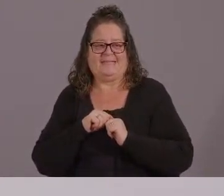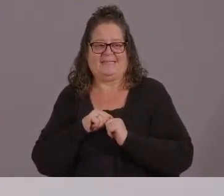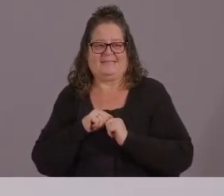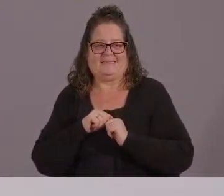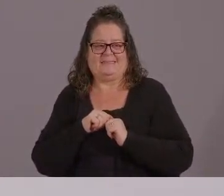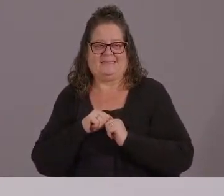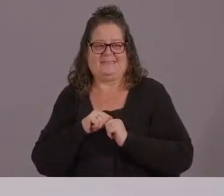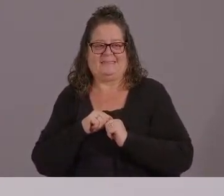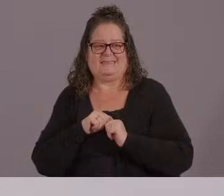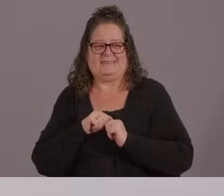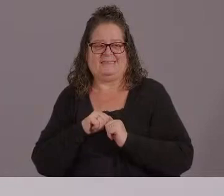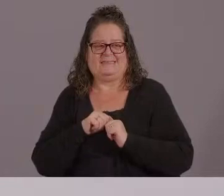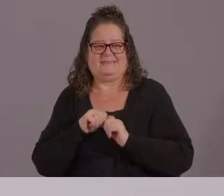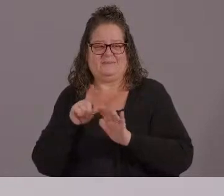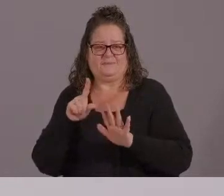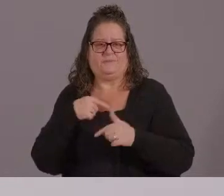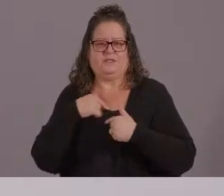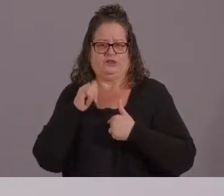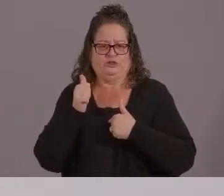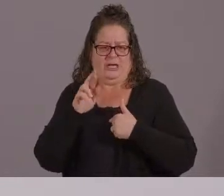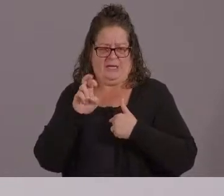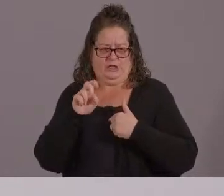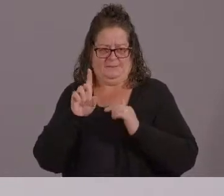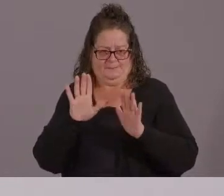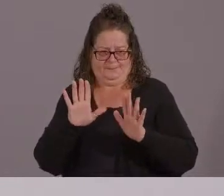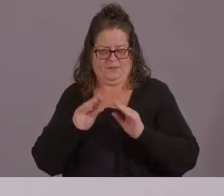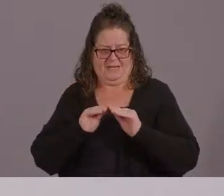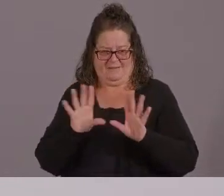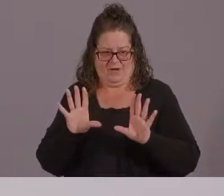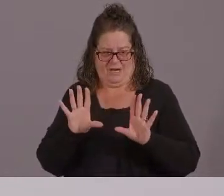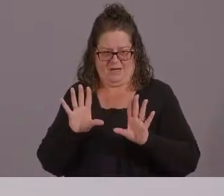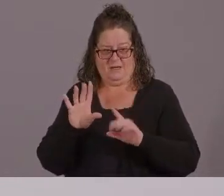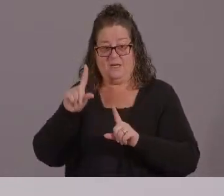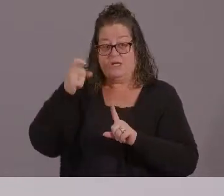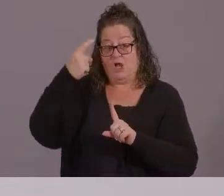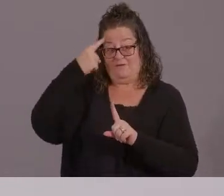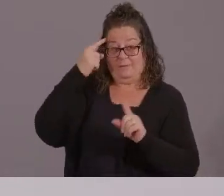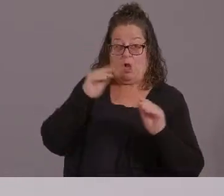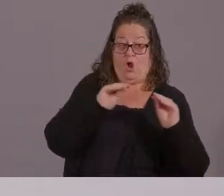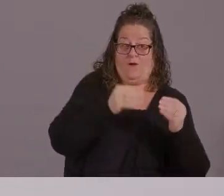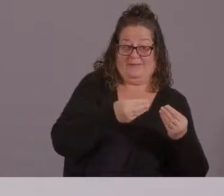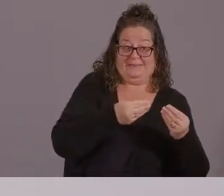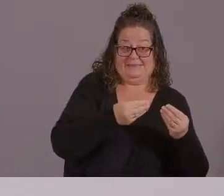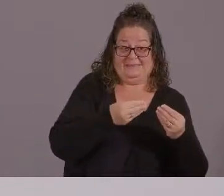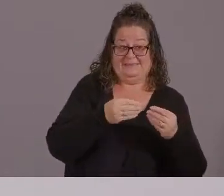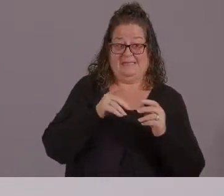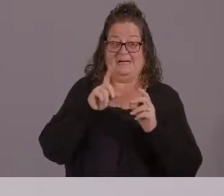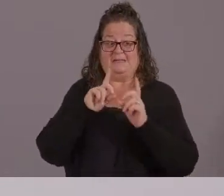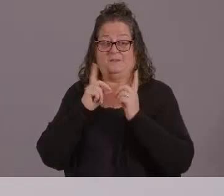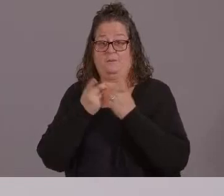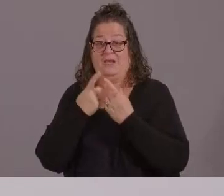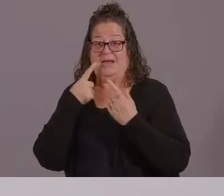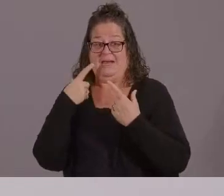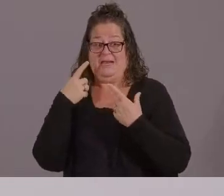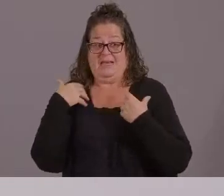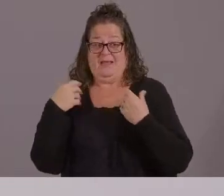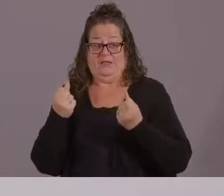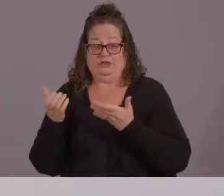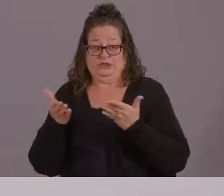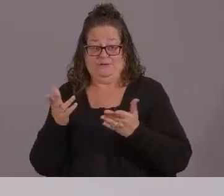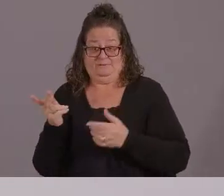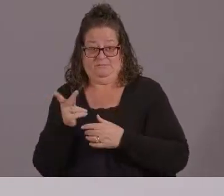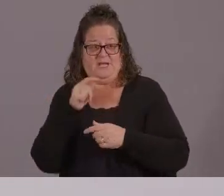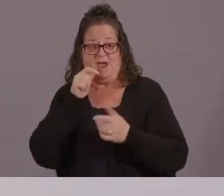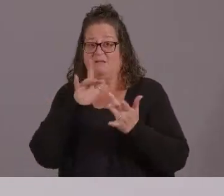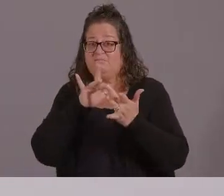Just to be clear that the governor's office and AZDHS did not consult with the hospitals and healthcare providers about that